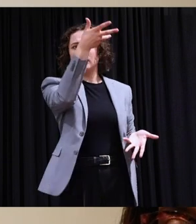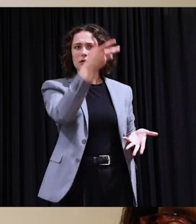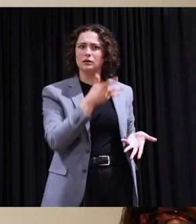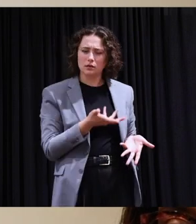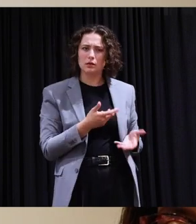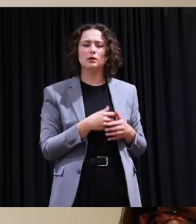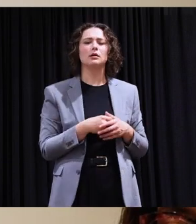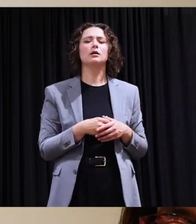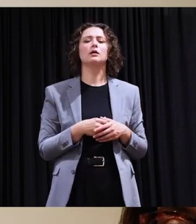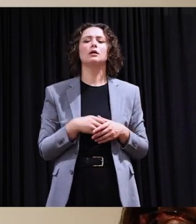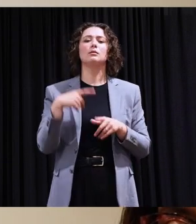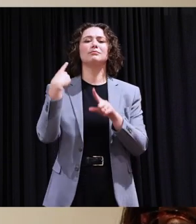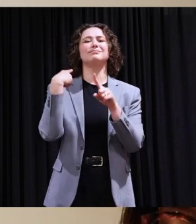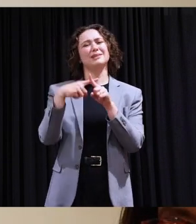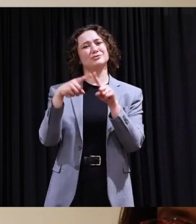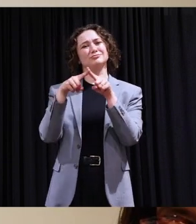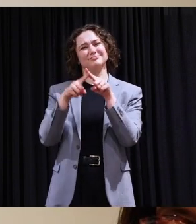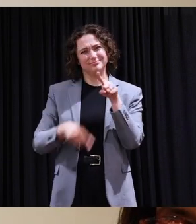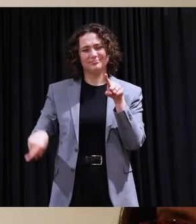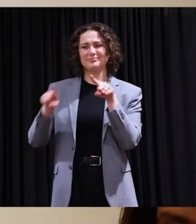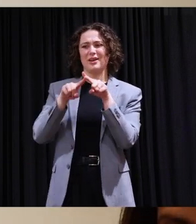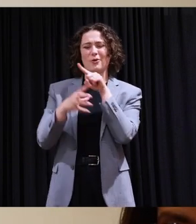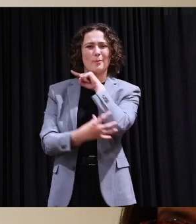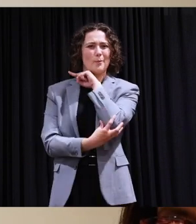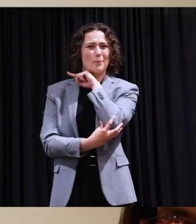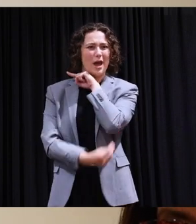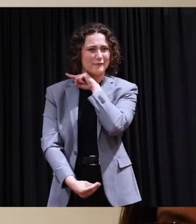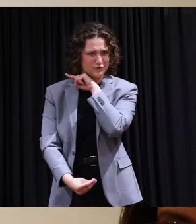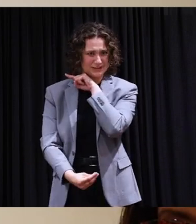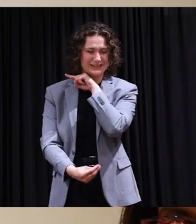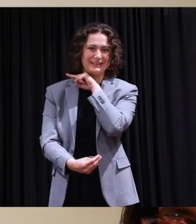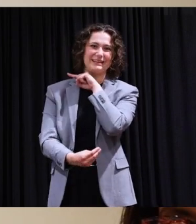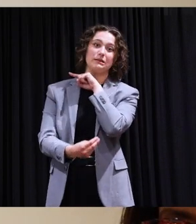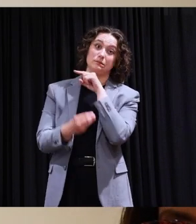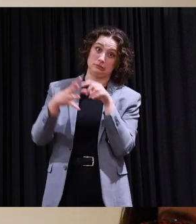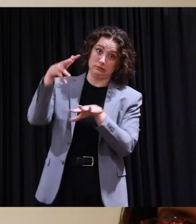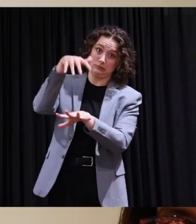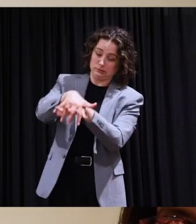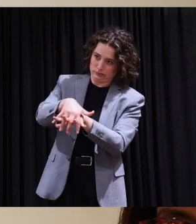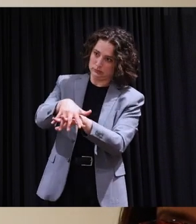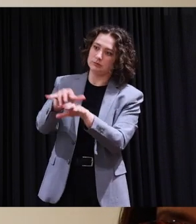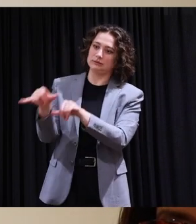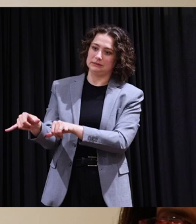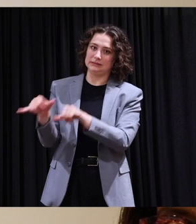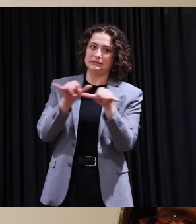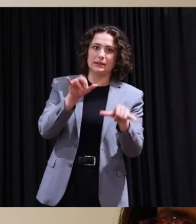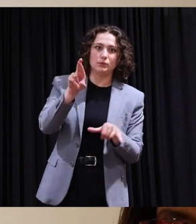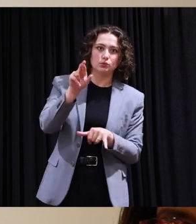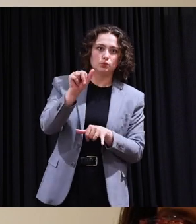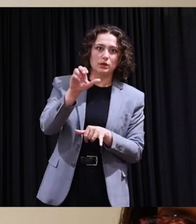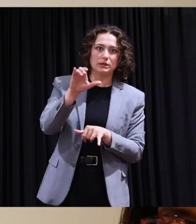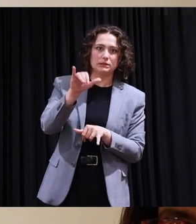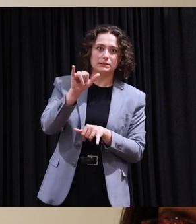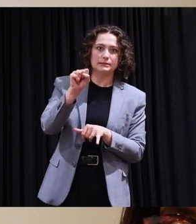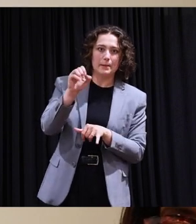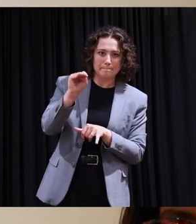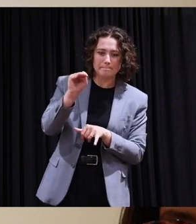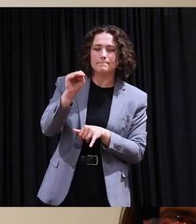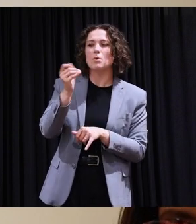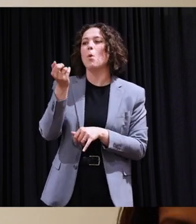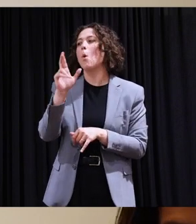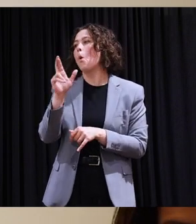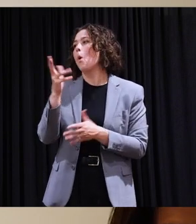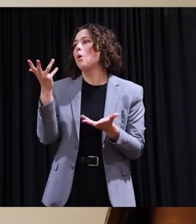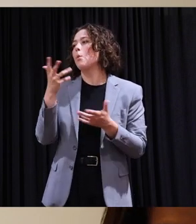that is embedded in our systems, and as Nina pointed out, racism. Oftentimes, utilities have predatory